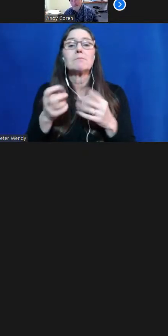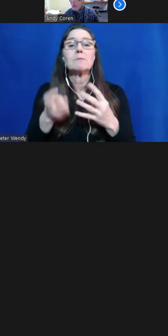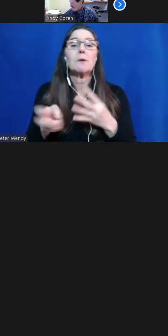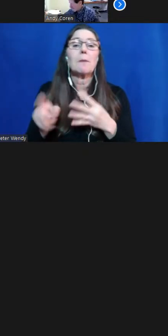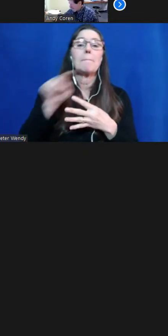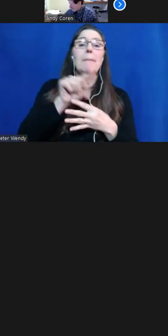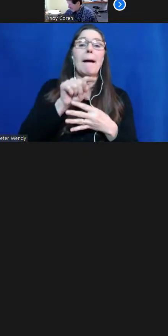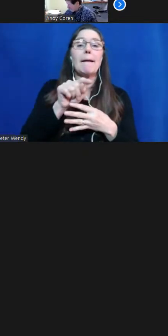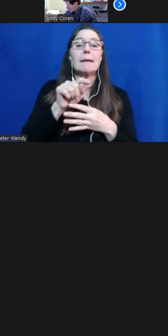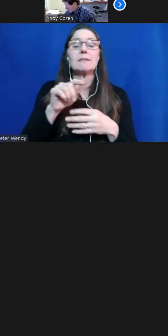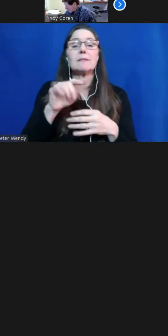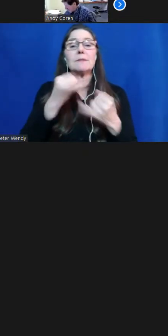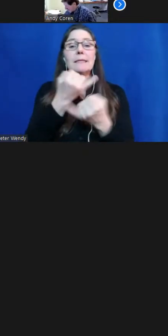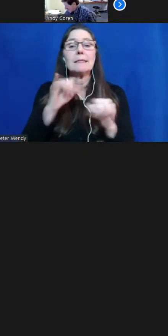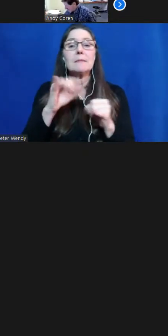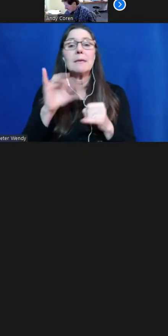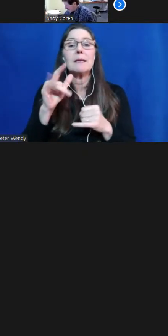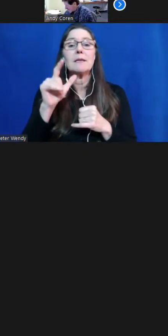Coast Observer.